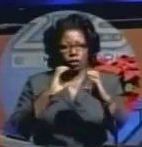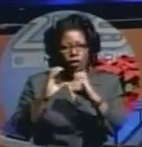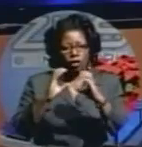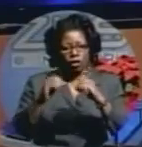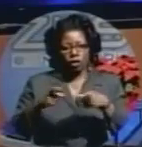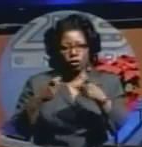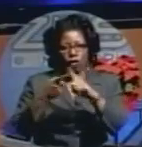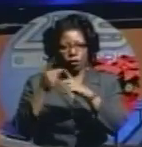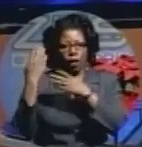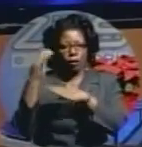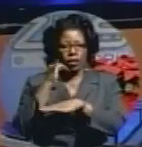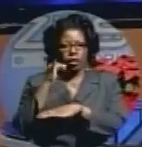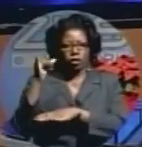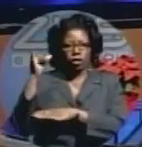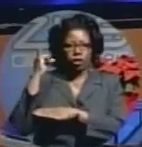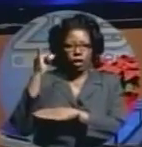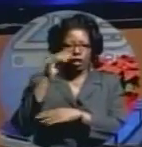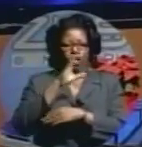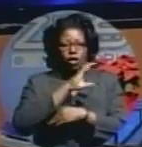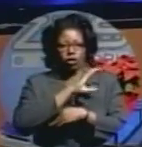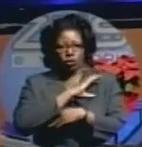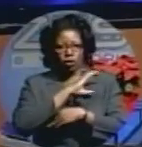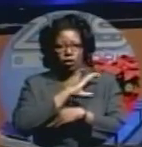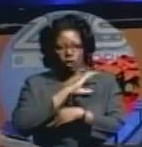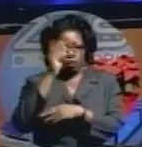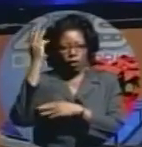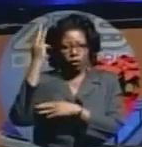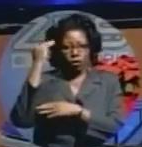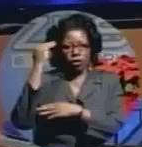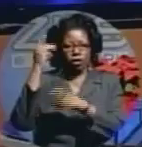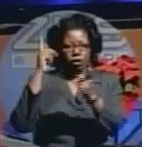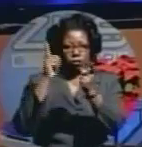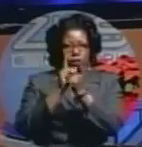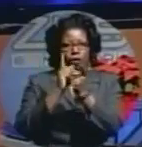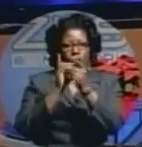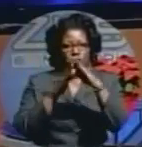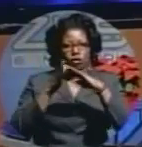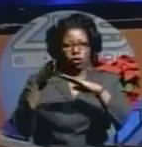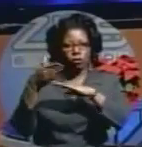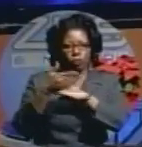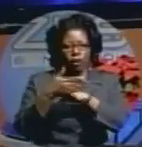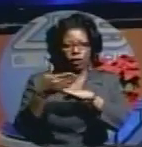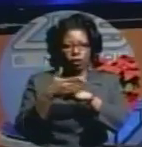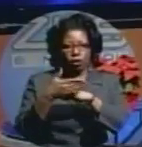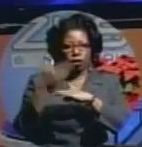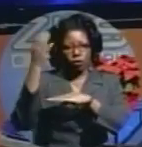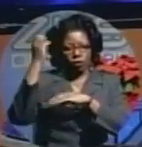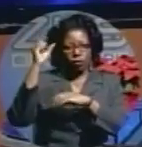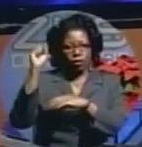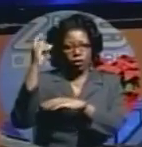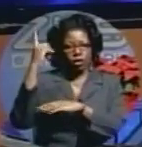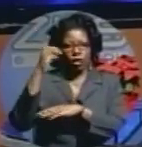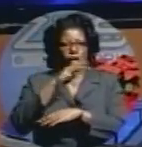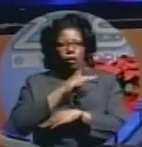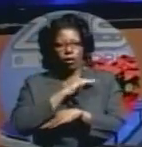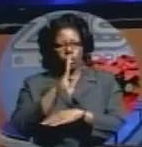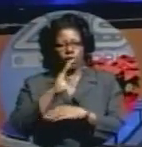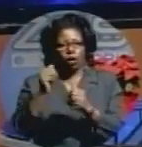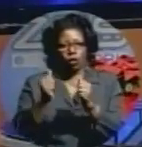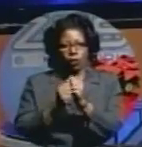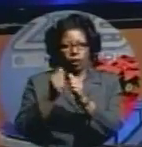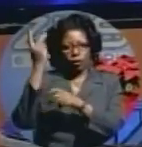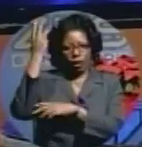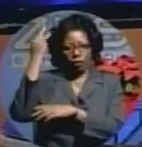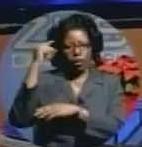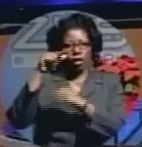Bahamas. Yesterday, Prime Minister Christie met with former Jamaican President and Digicel consultant PJ Patterson. We spoke with the Prime